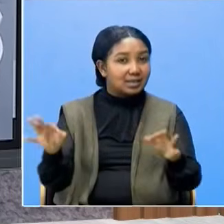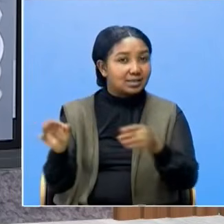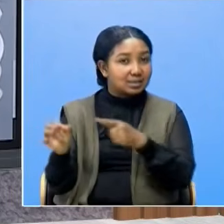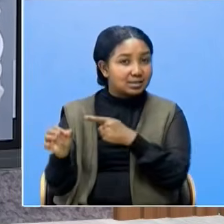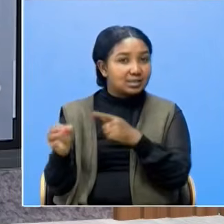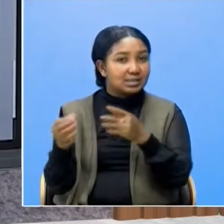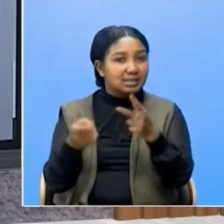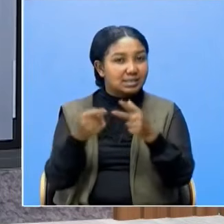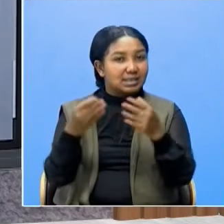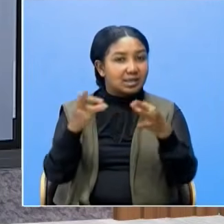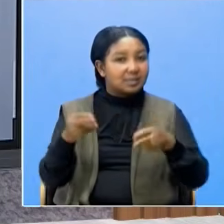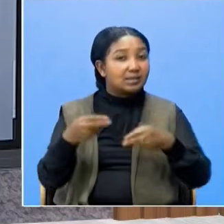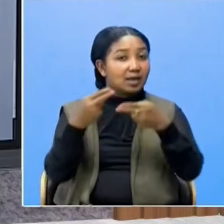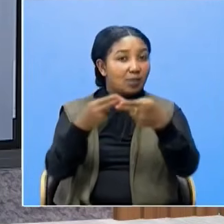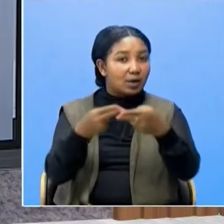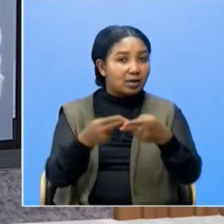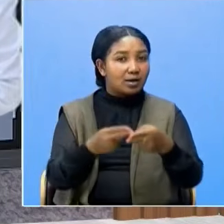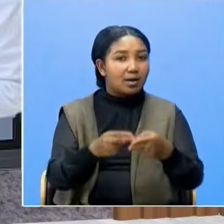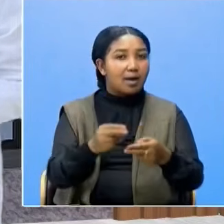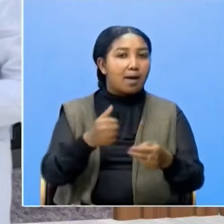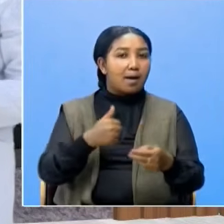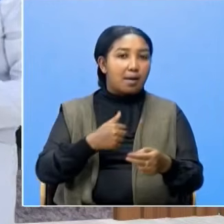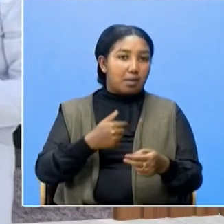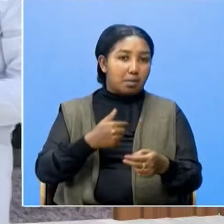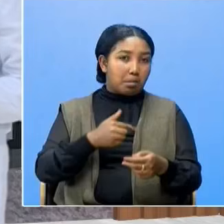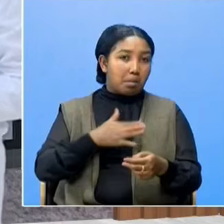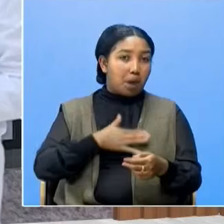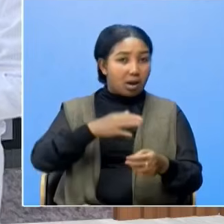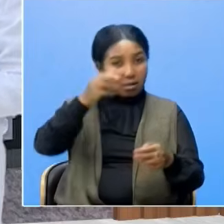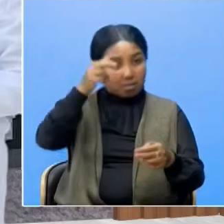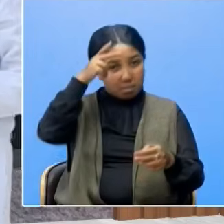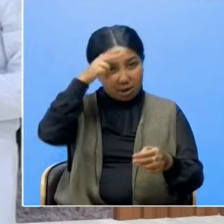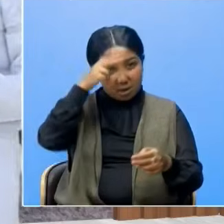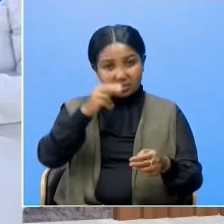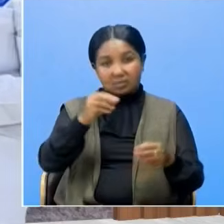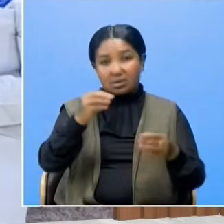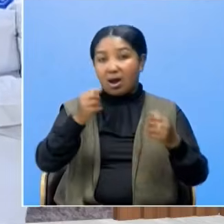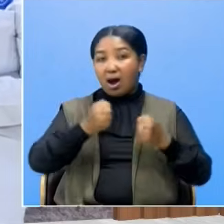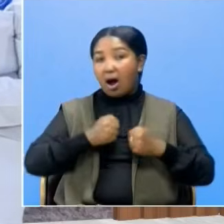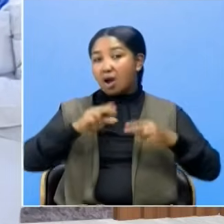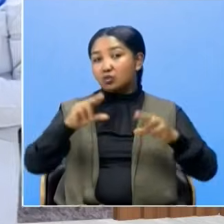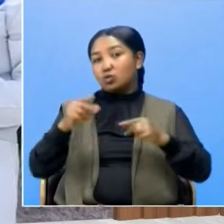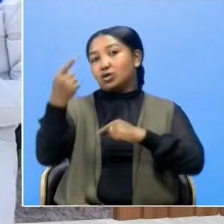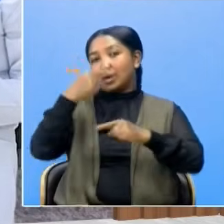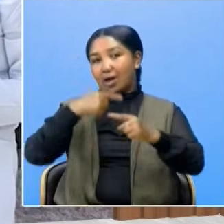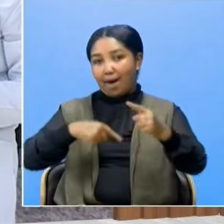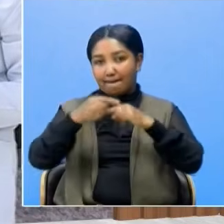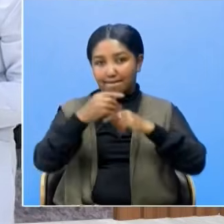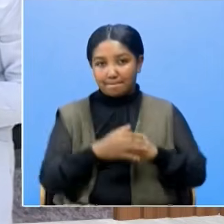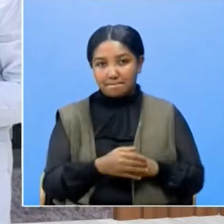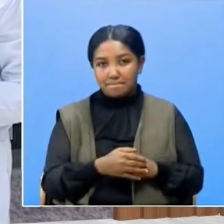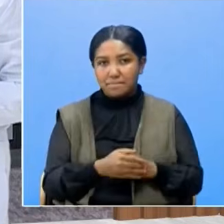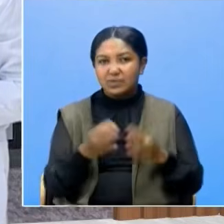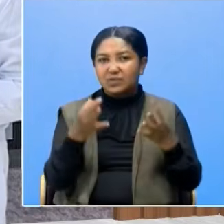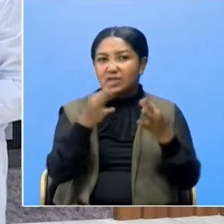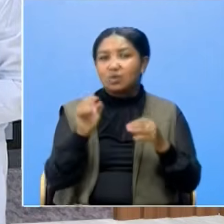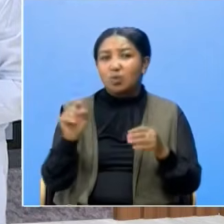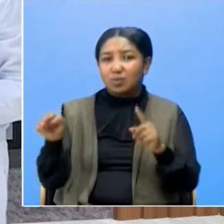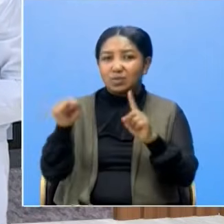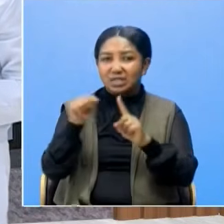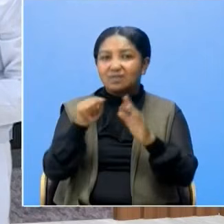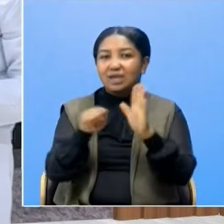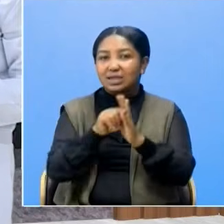pick out, it says what? My brother has not come. What kind of sentence is